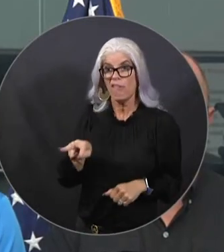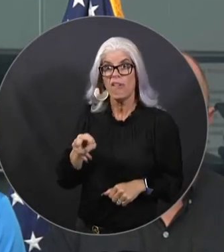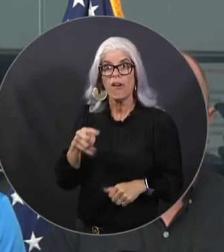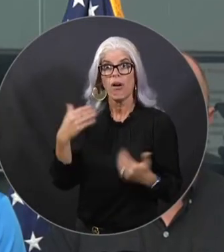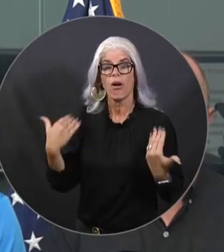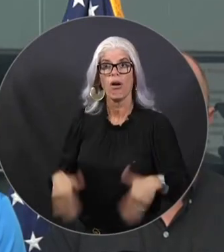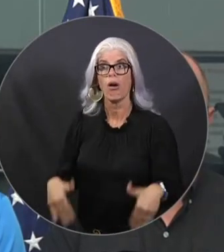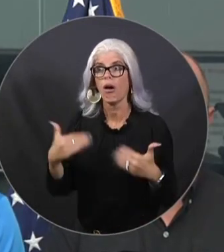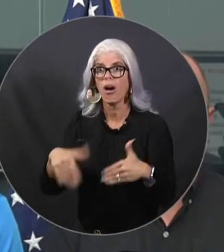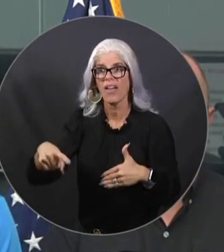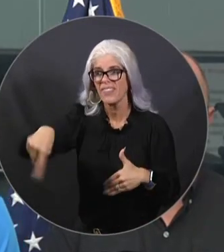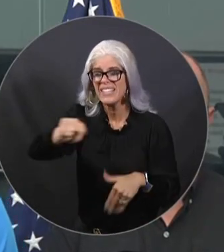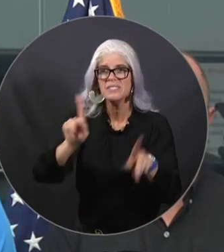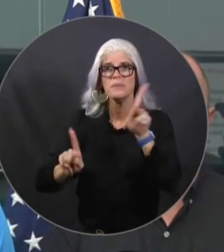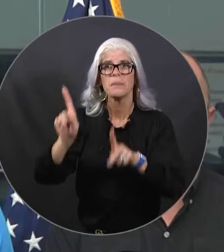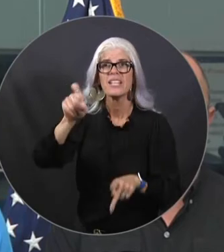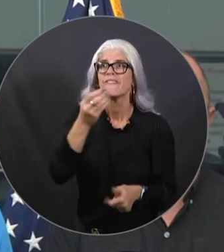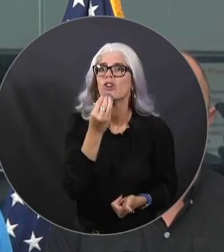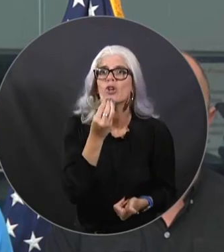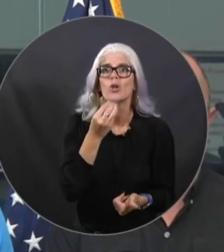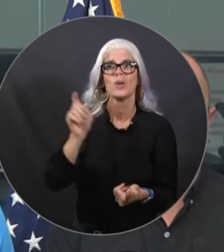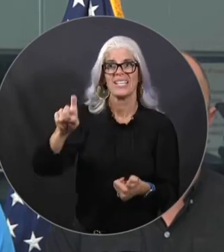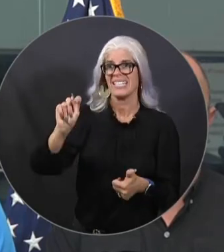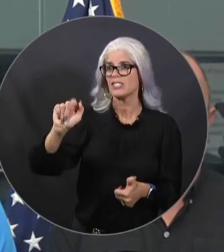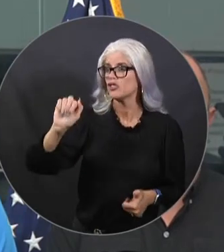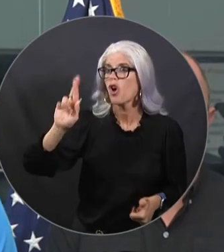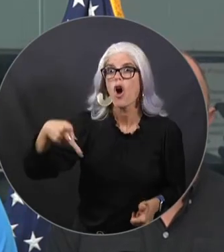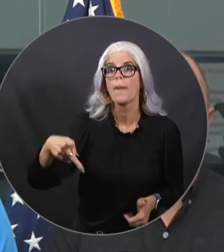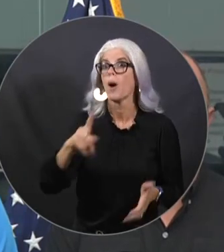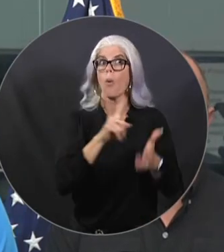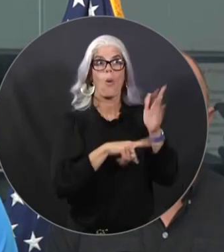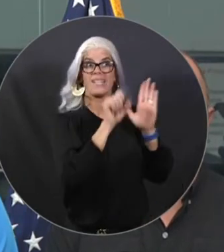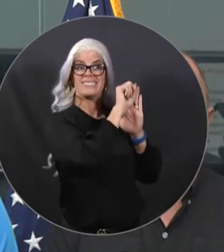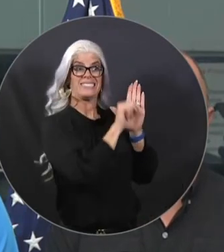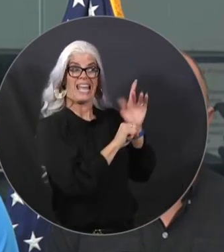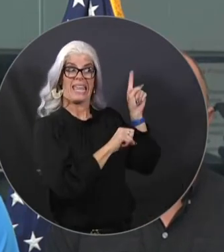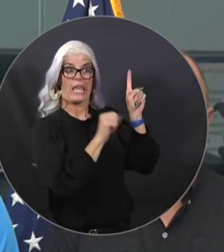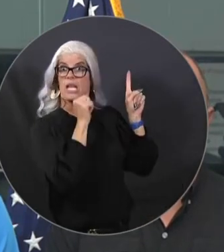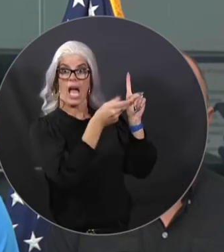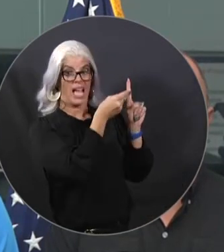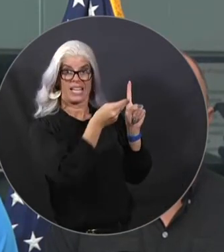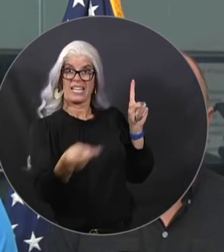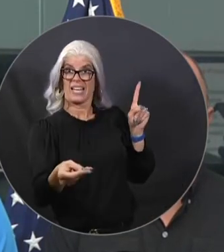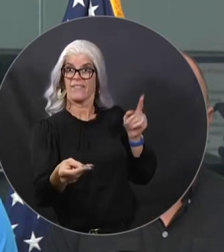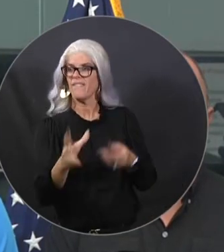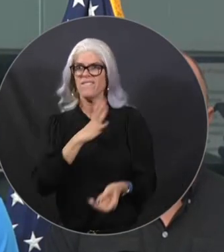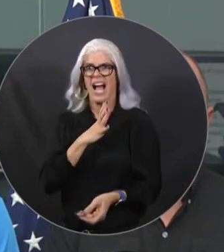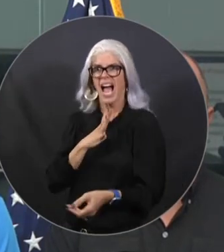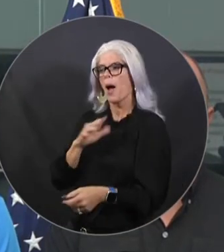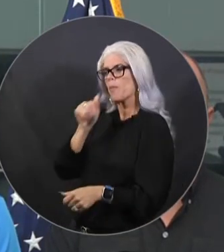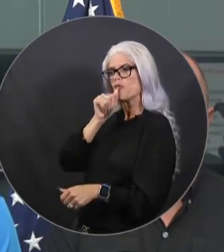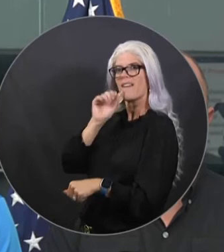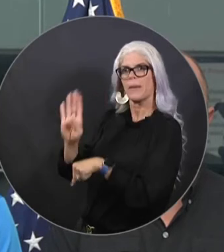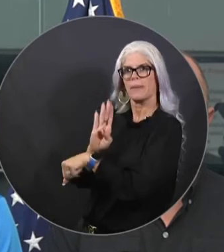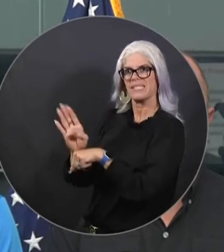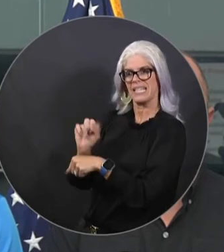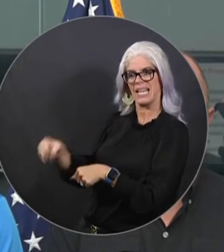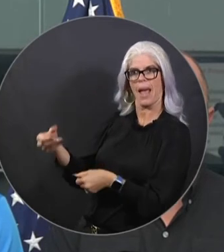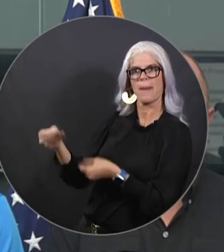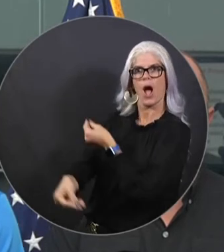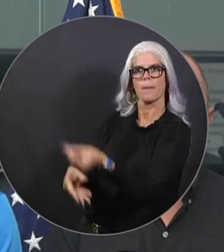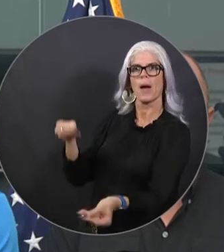And so what is not being supplemented by the state, which is a lot, we will be able to do in the private sector. So again, to give the website,